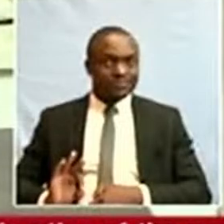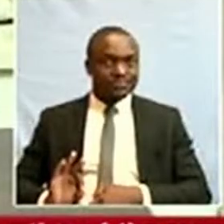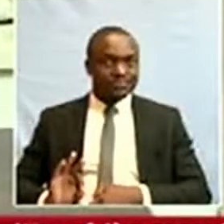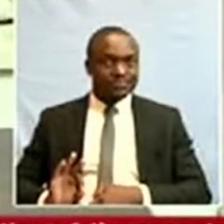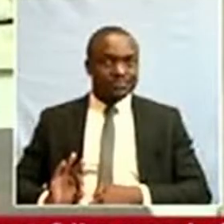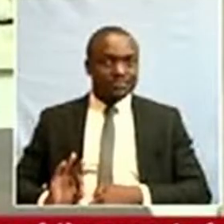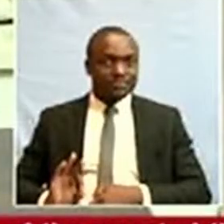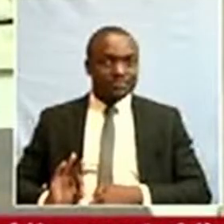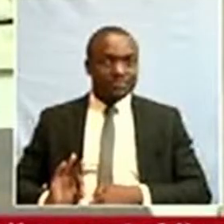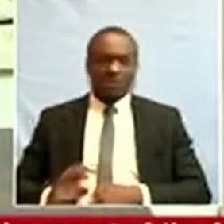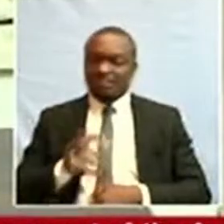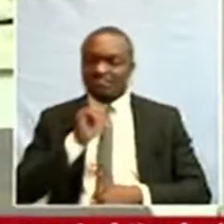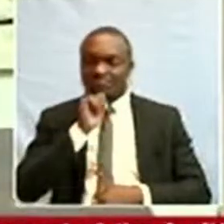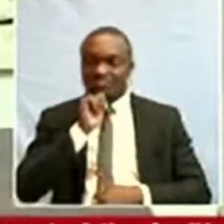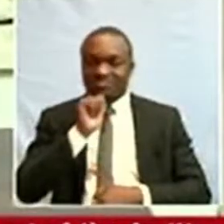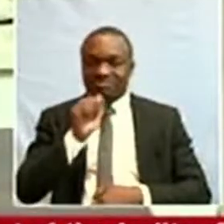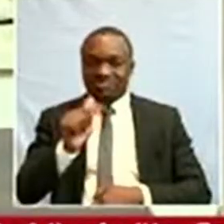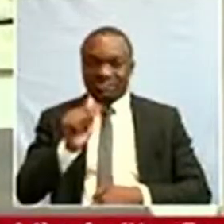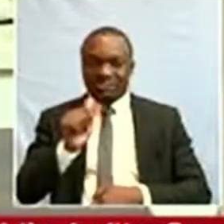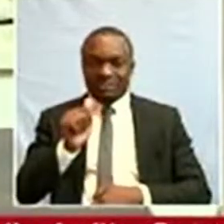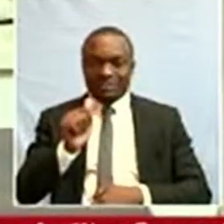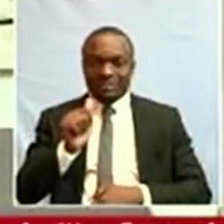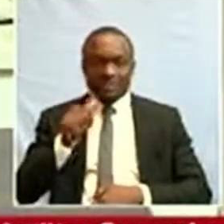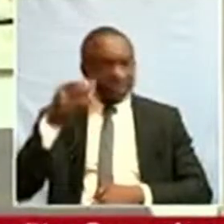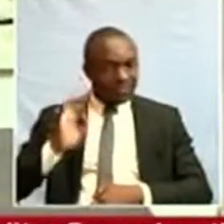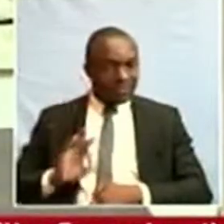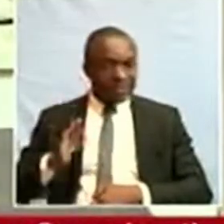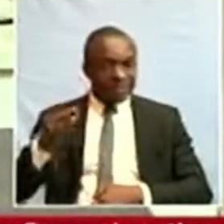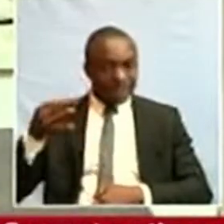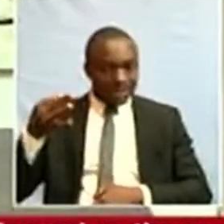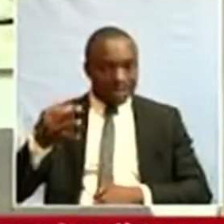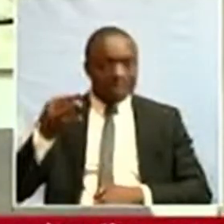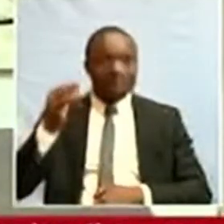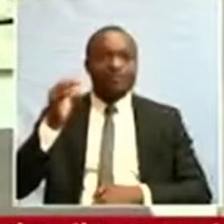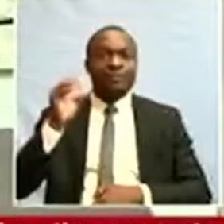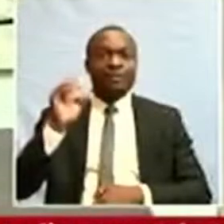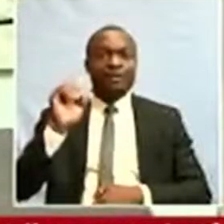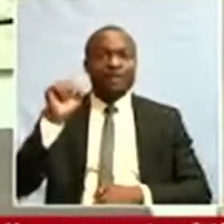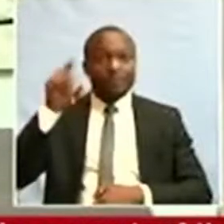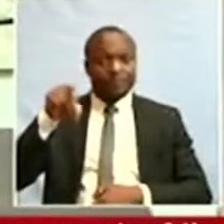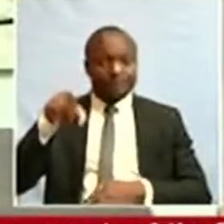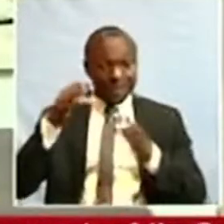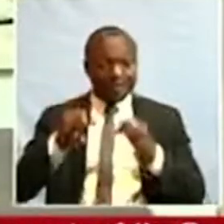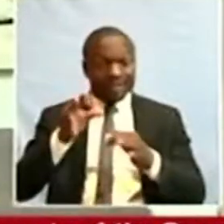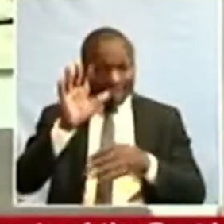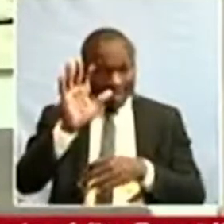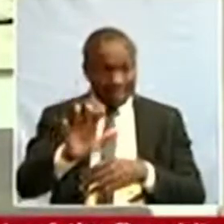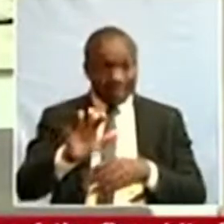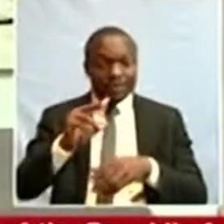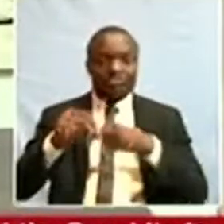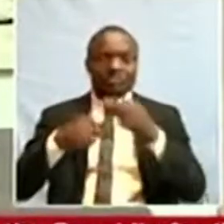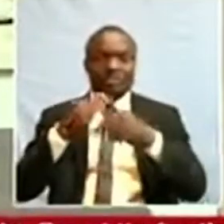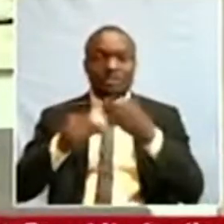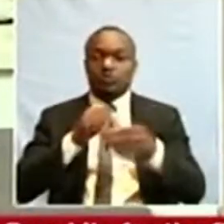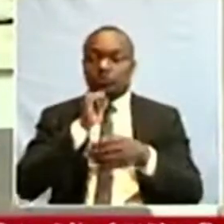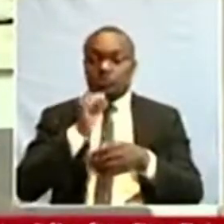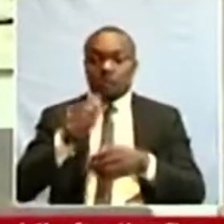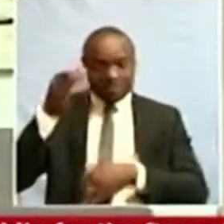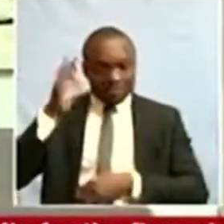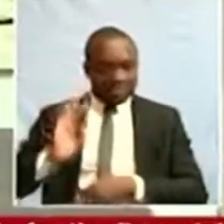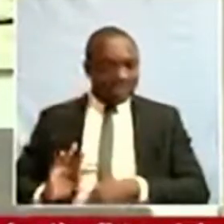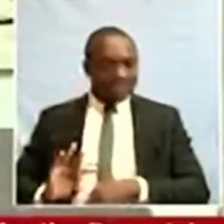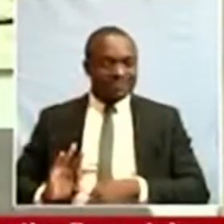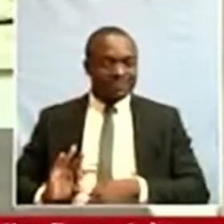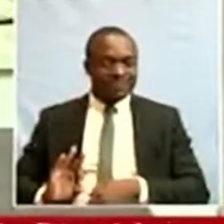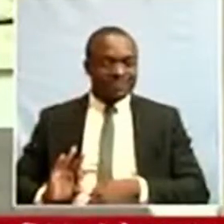potential beneficiaries are not already on FSP. If they are, they will be flagged and therefore will not be onboarded.